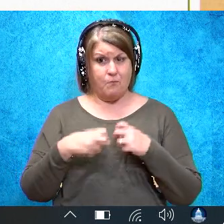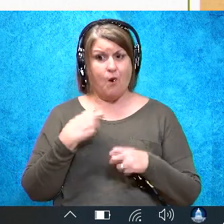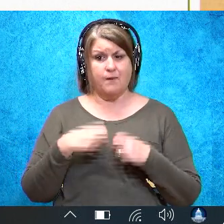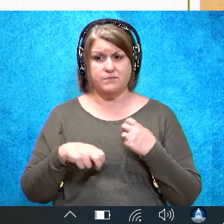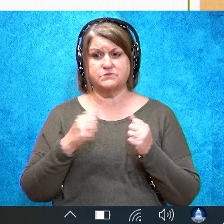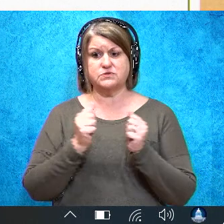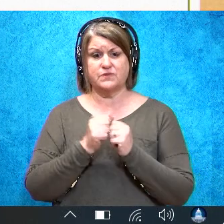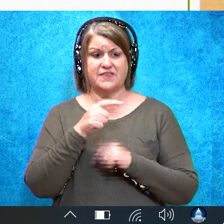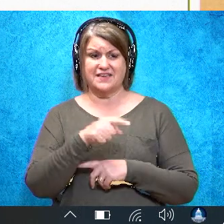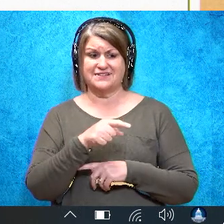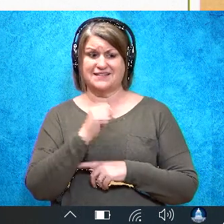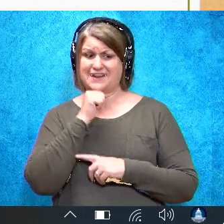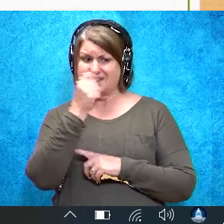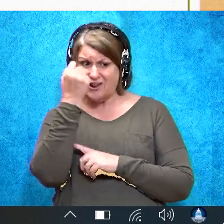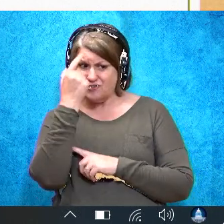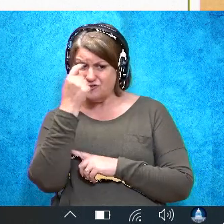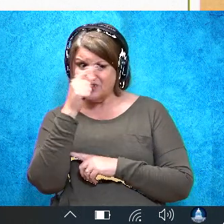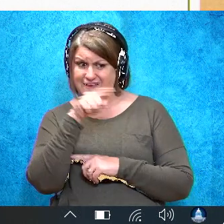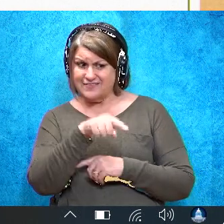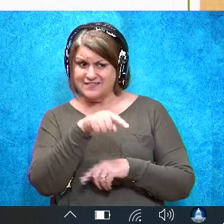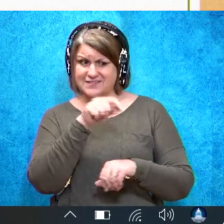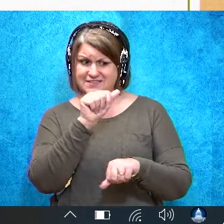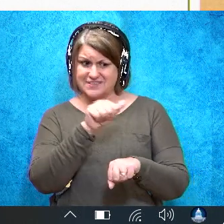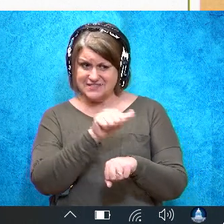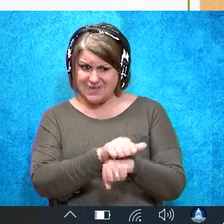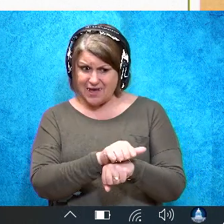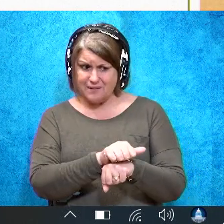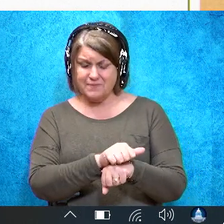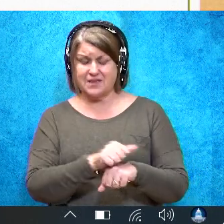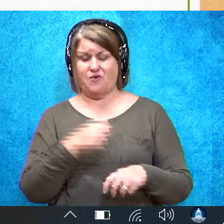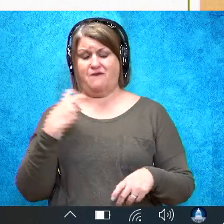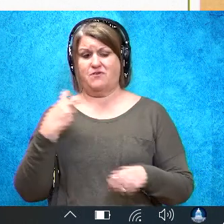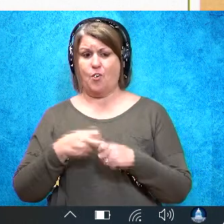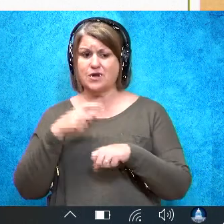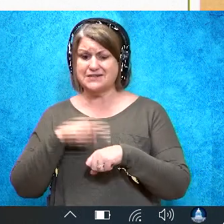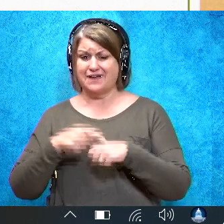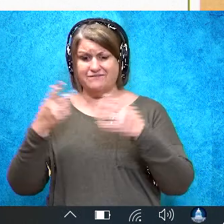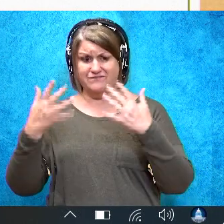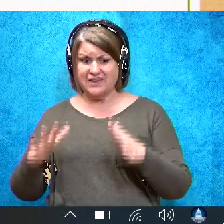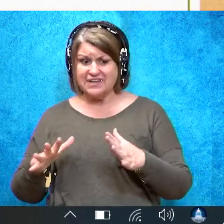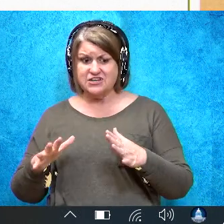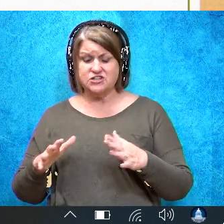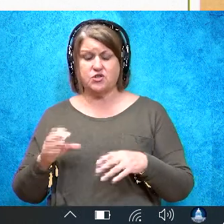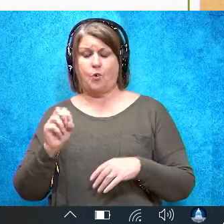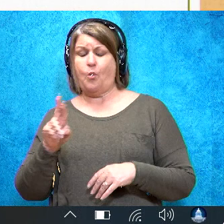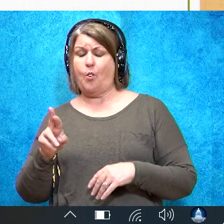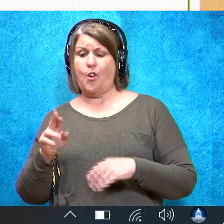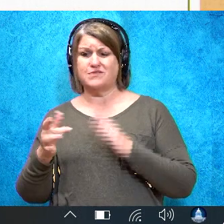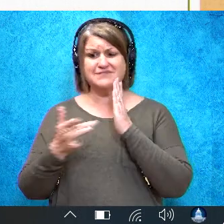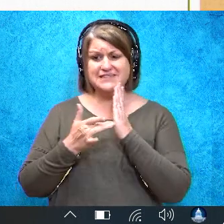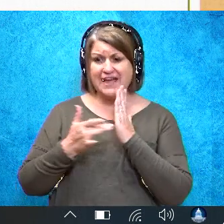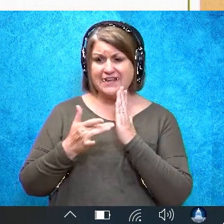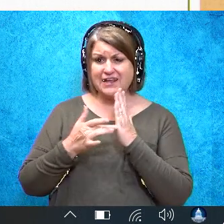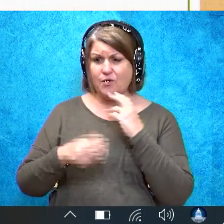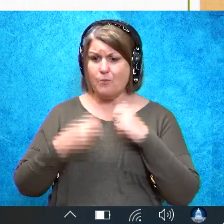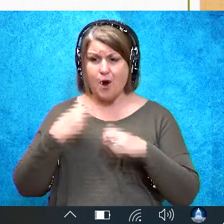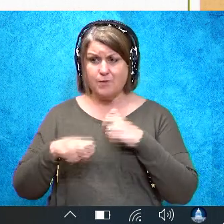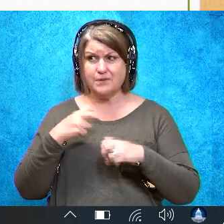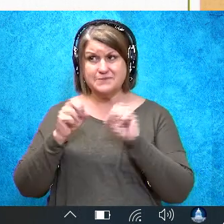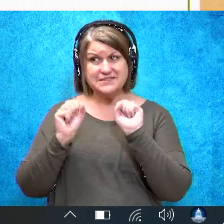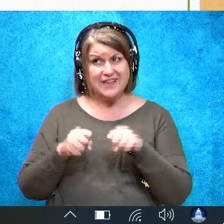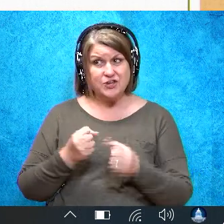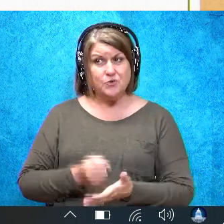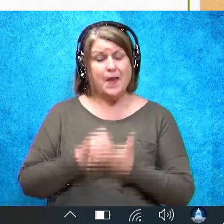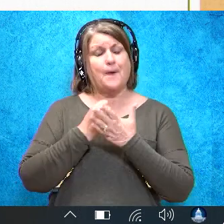assignment, or I'm having difficulty with completing assignments, or I'm having technical issues. Can you help me? That is